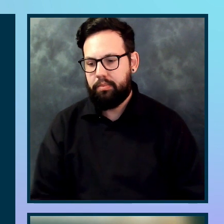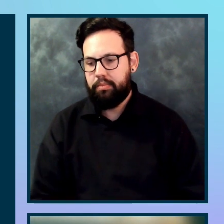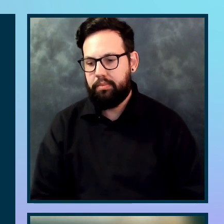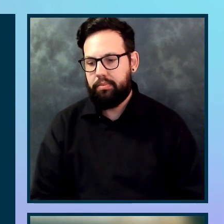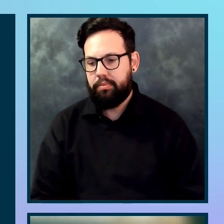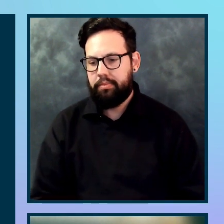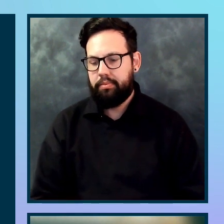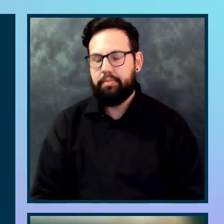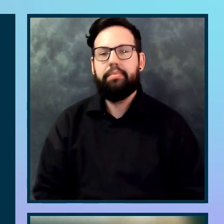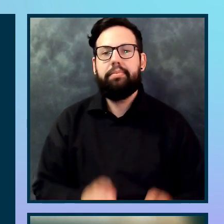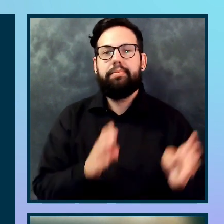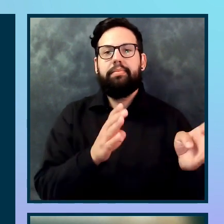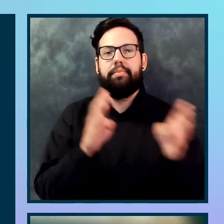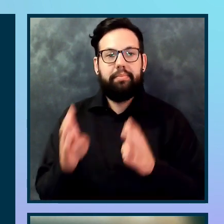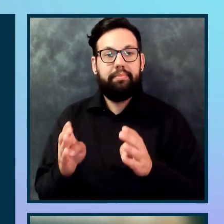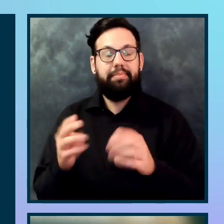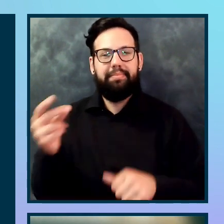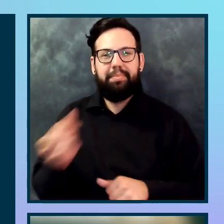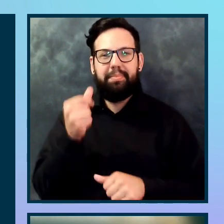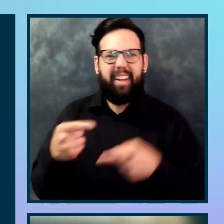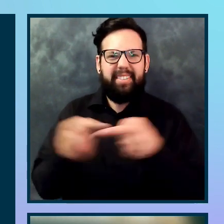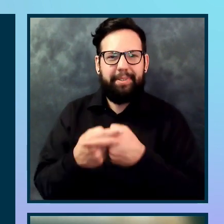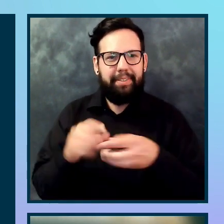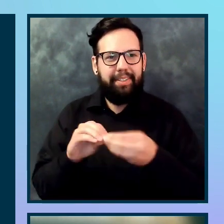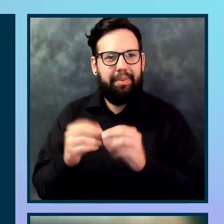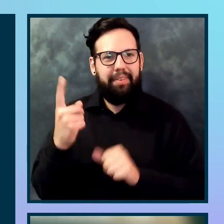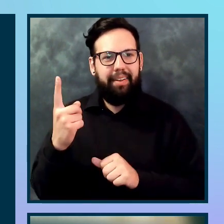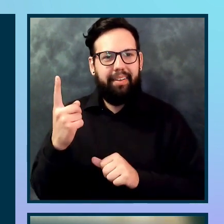Gotcha number 5. Po Buddy's nerfed.